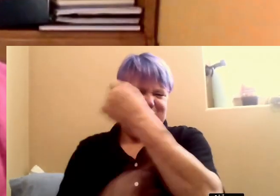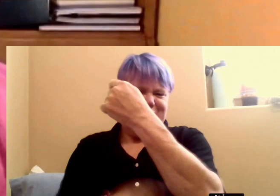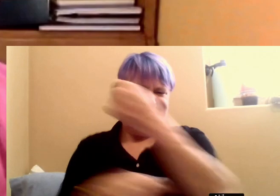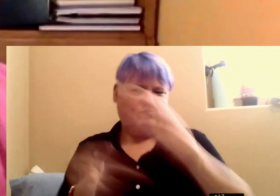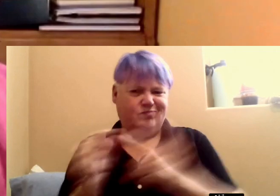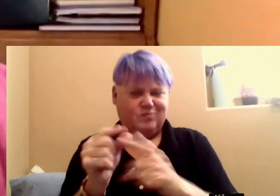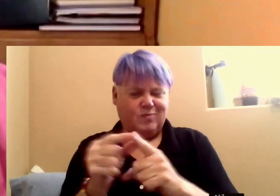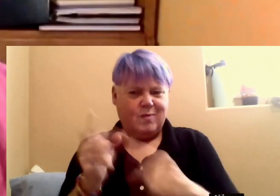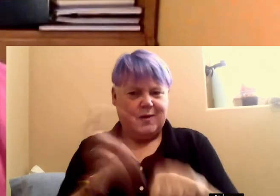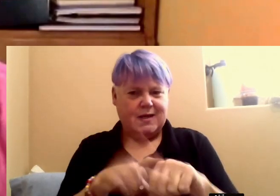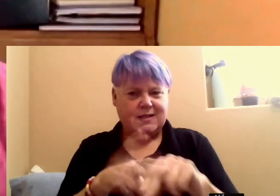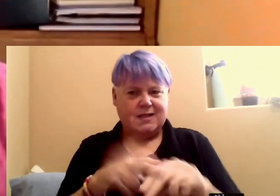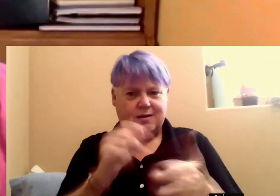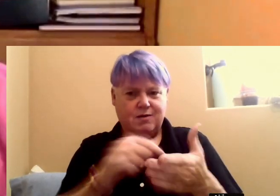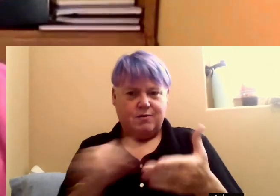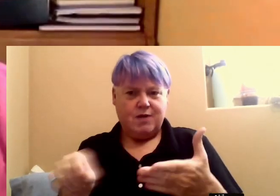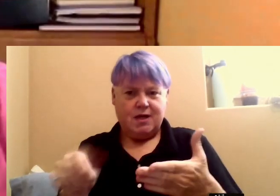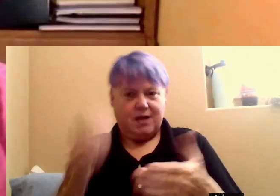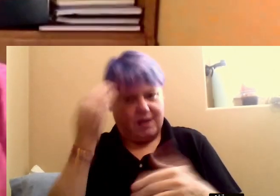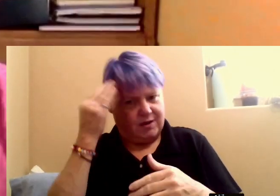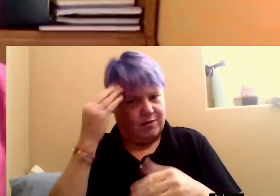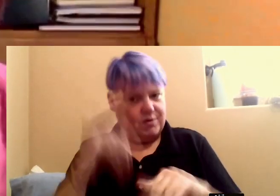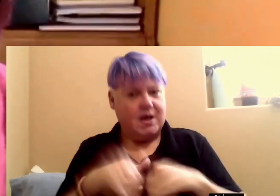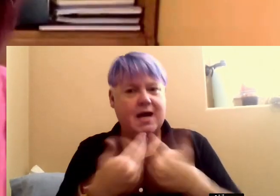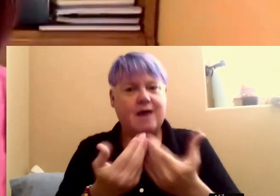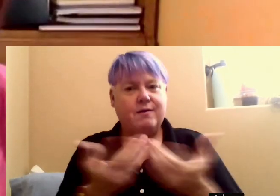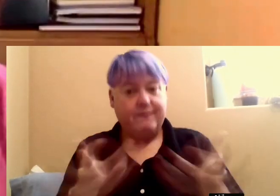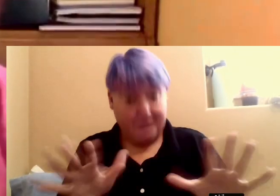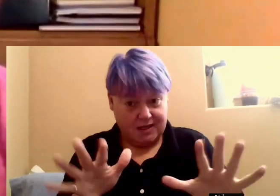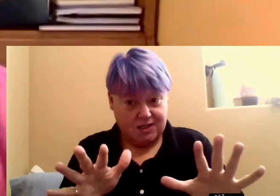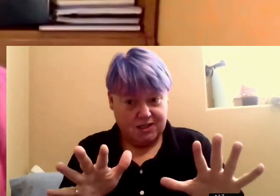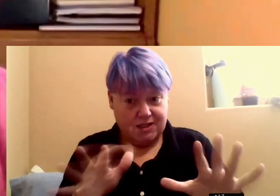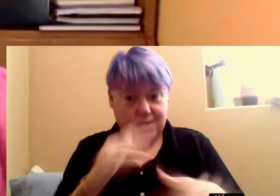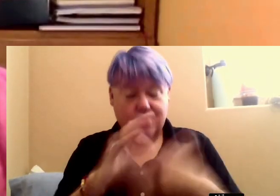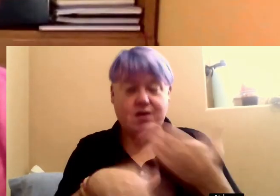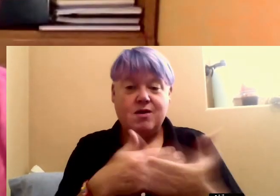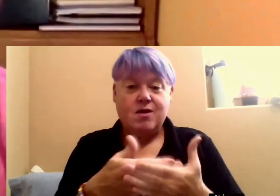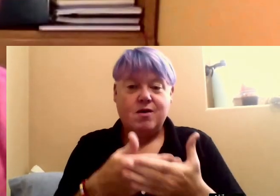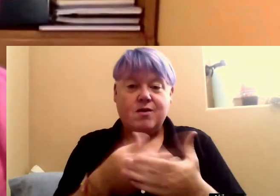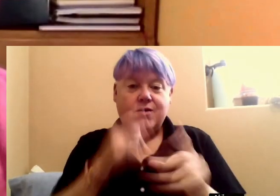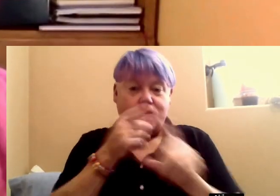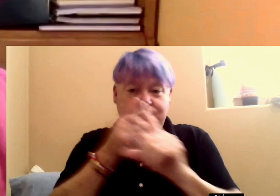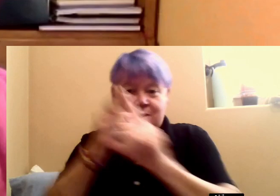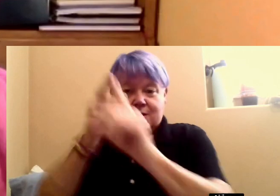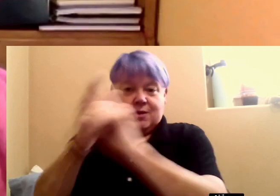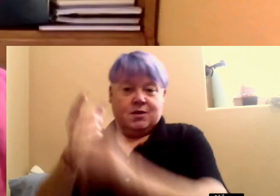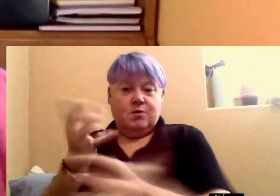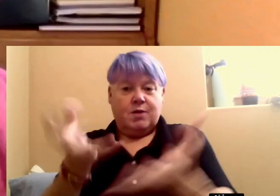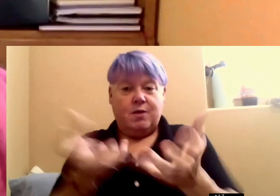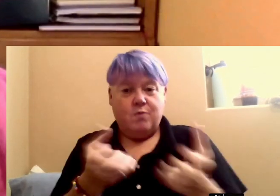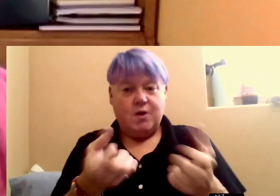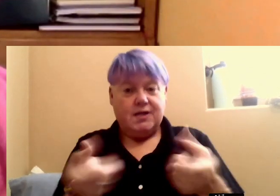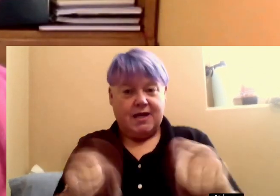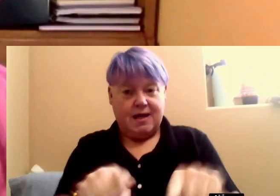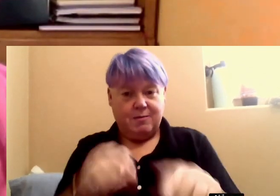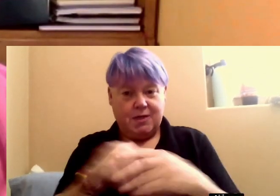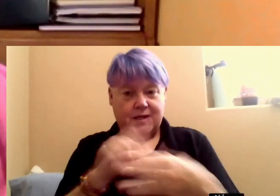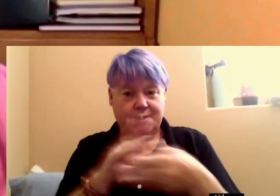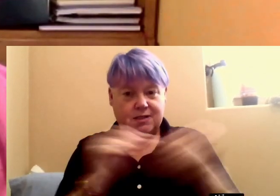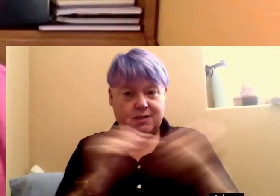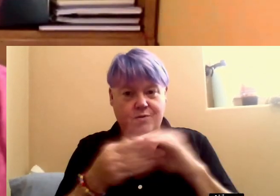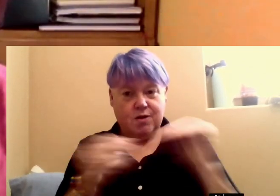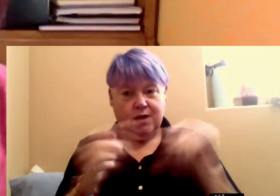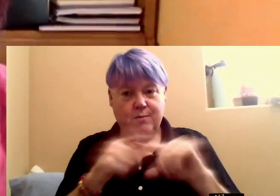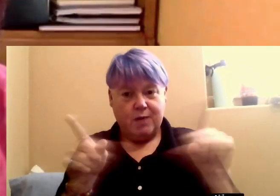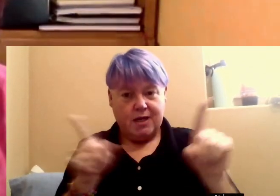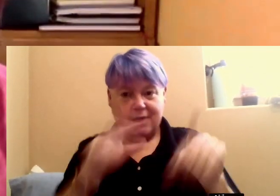to write a novel, I thought, well, I know kind of how it goes, as you were saying, Robyn, all the plot points. I know what I want to have happen in this story. but I've